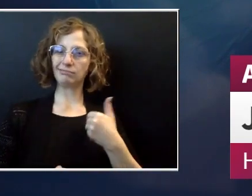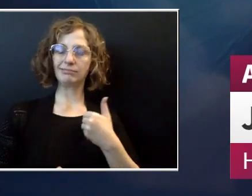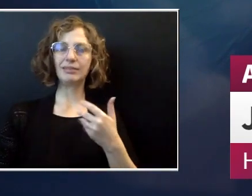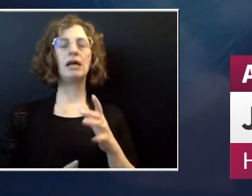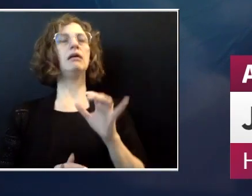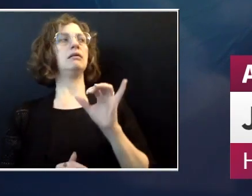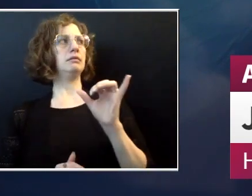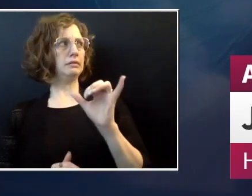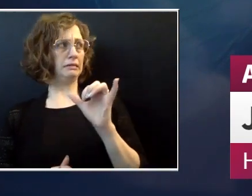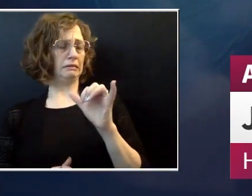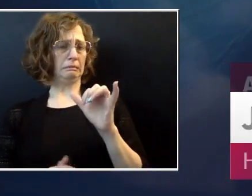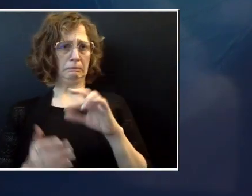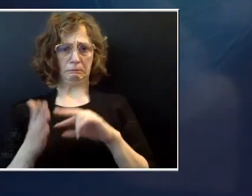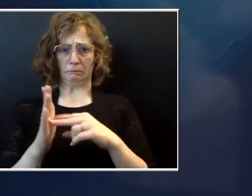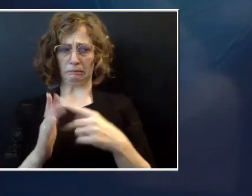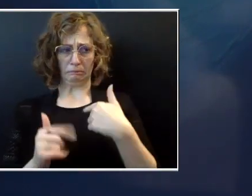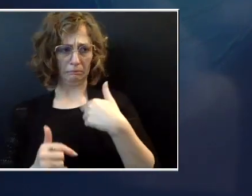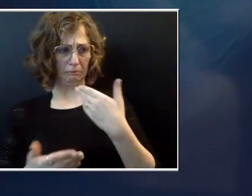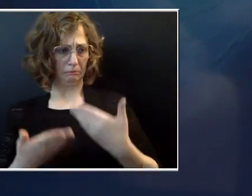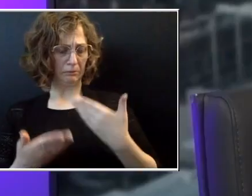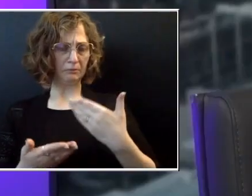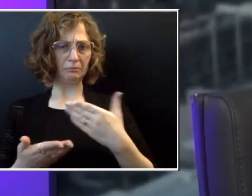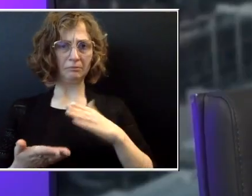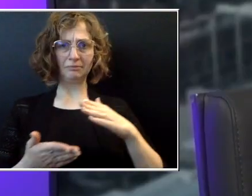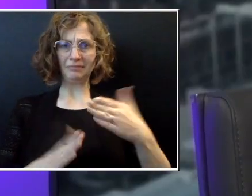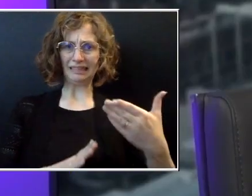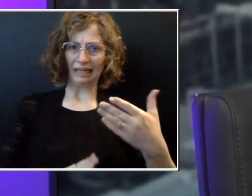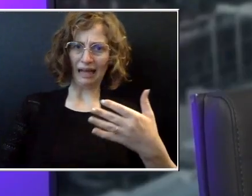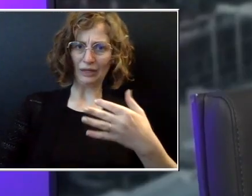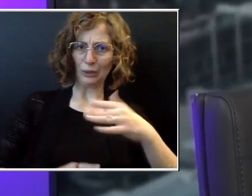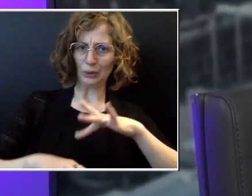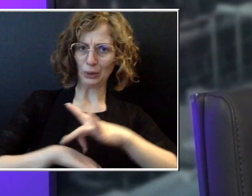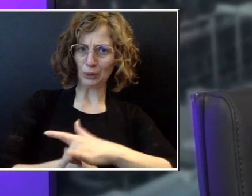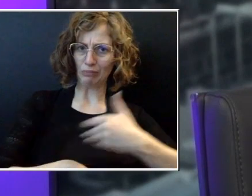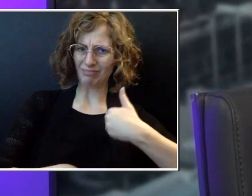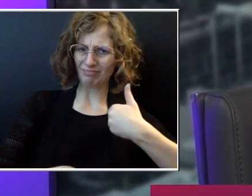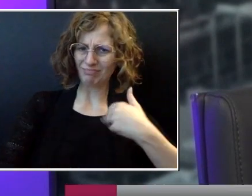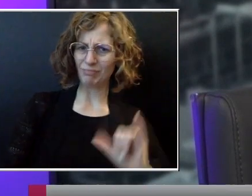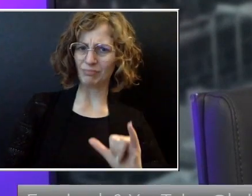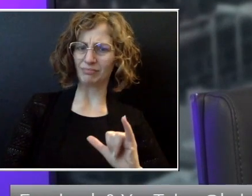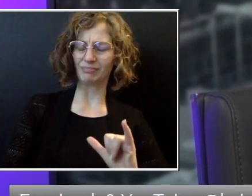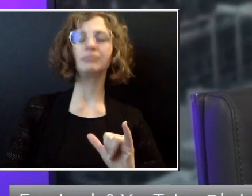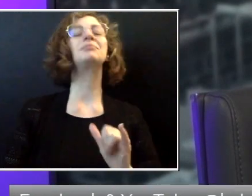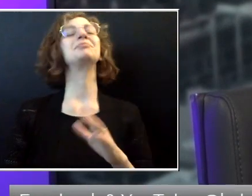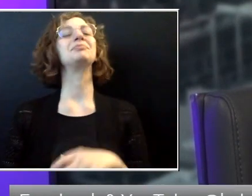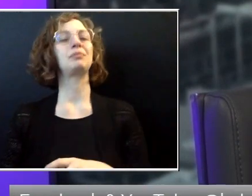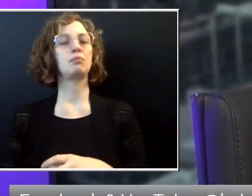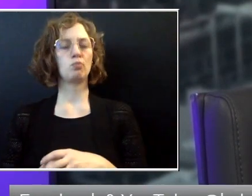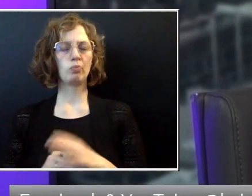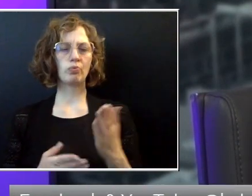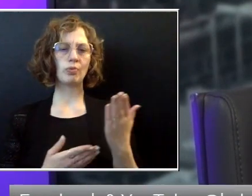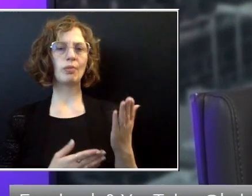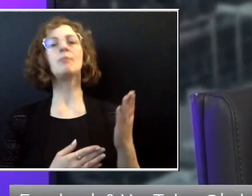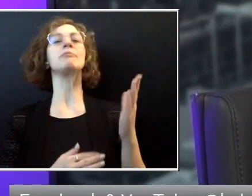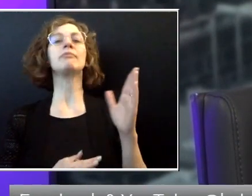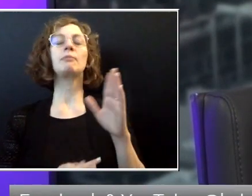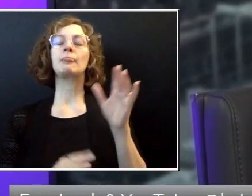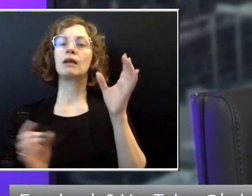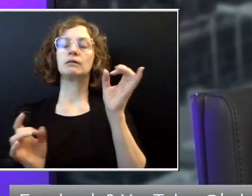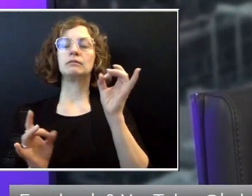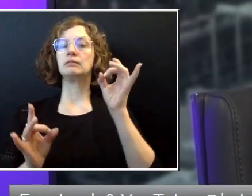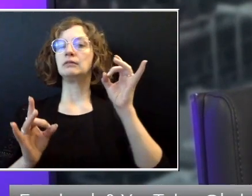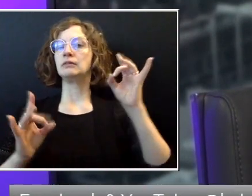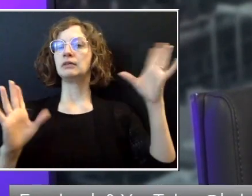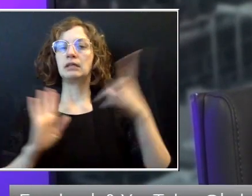her 3 children? Here's Janine Kiesling. It was a terrifying diagnosis. Marque Ann Barton was a new mother